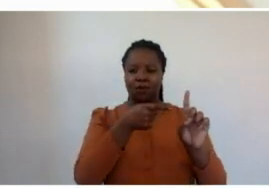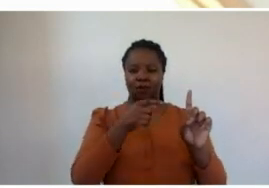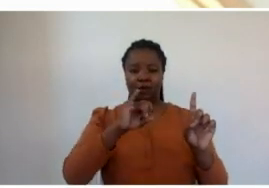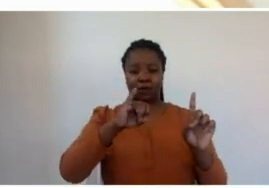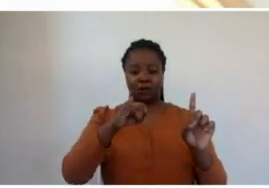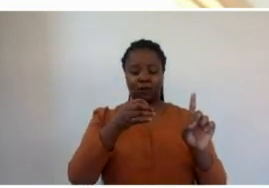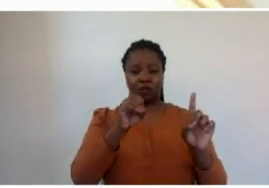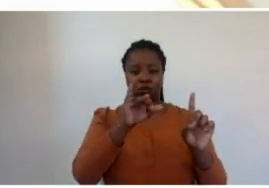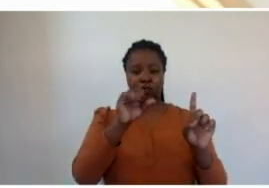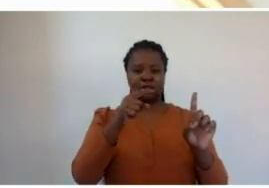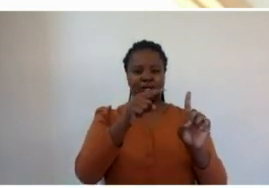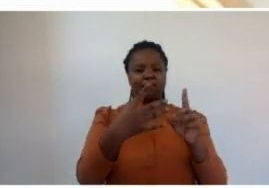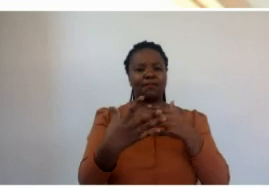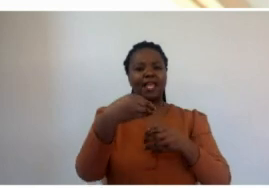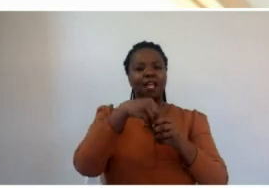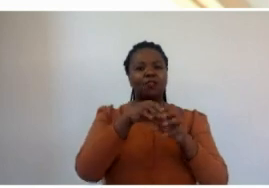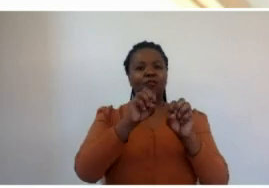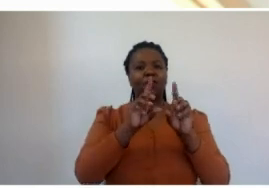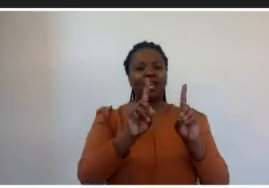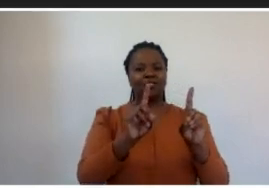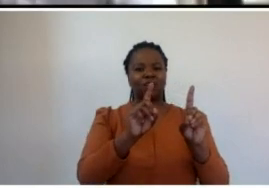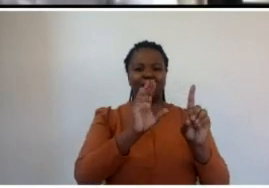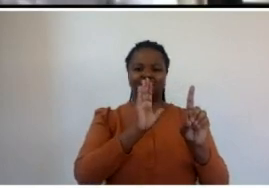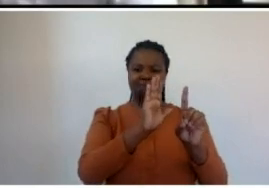Education Officer. So,